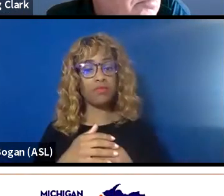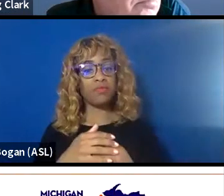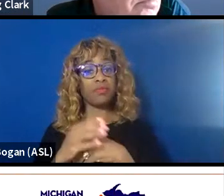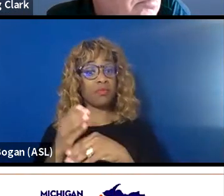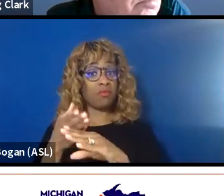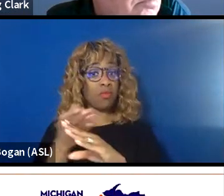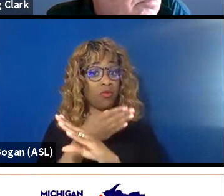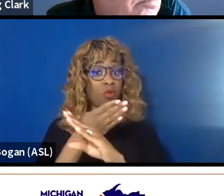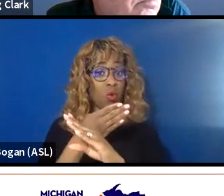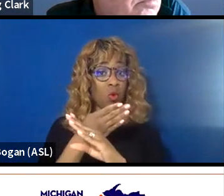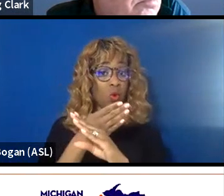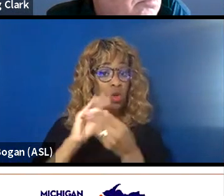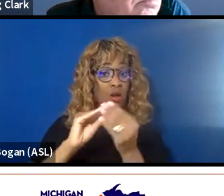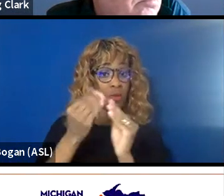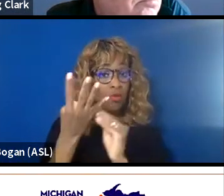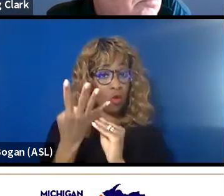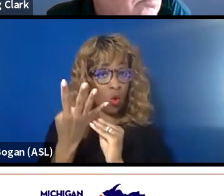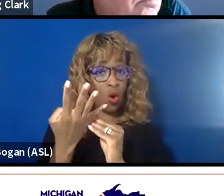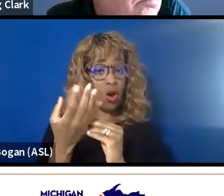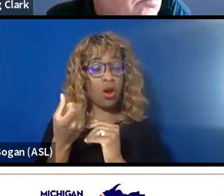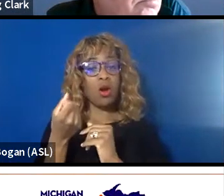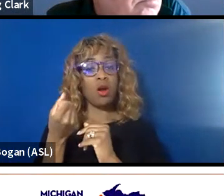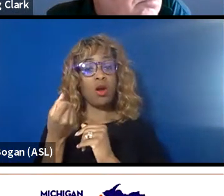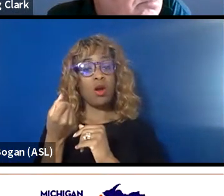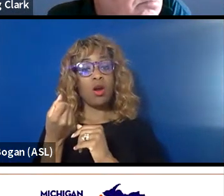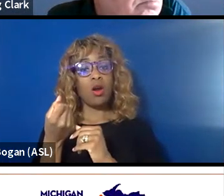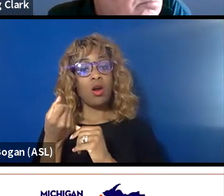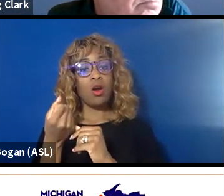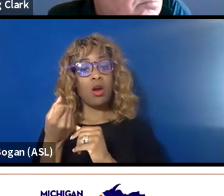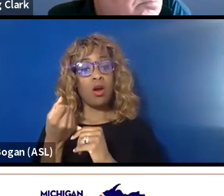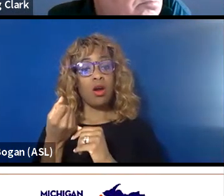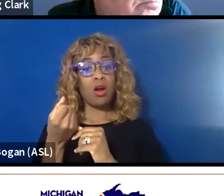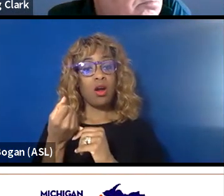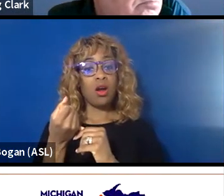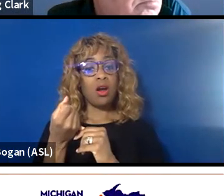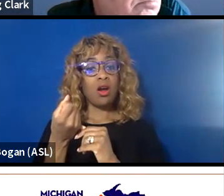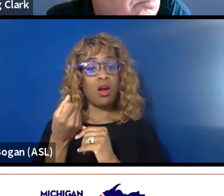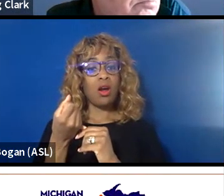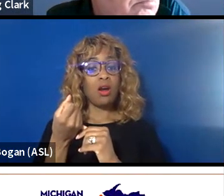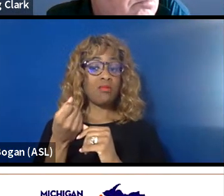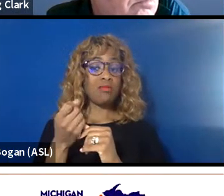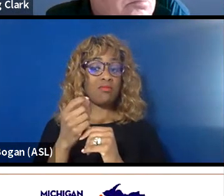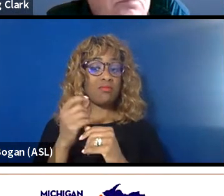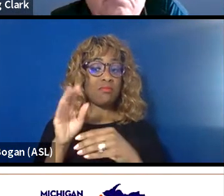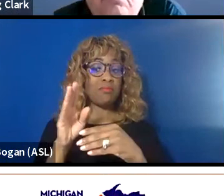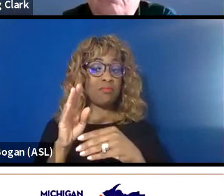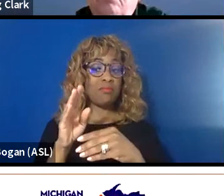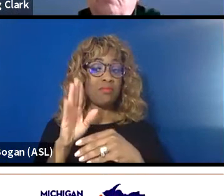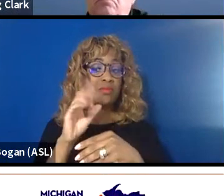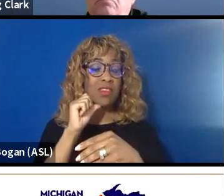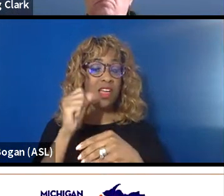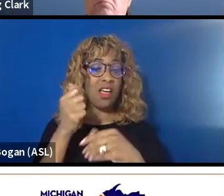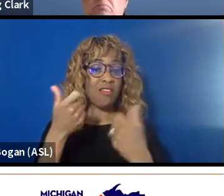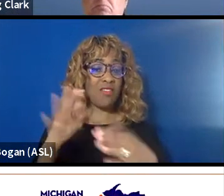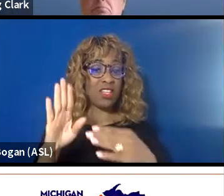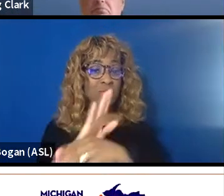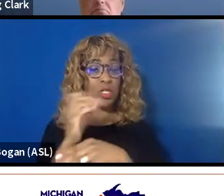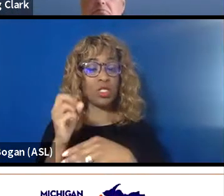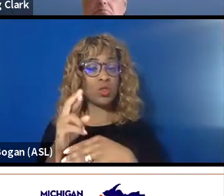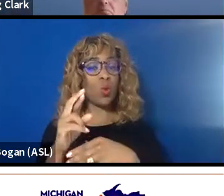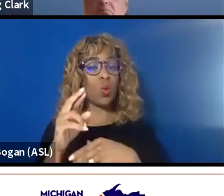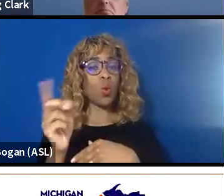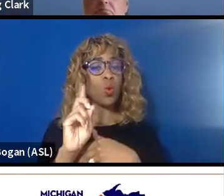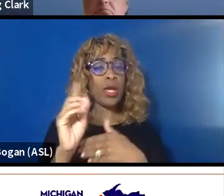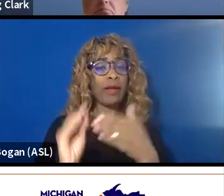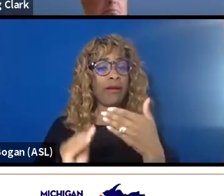prior to number 4, before the unfinished business, or where Commissioner Clark, you were proposing to move that